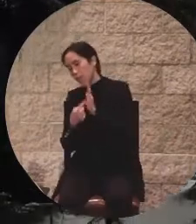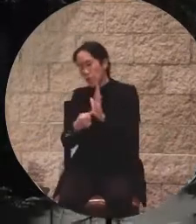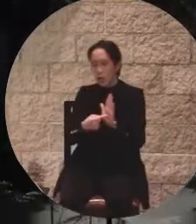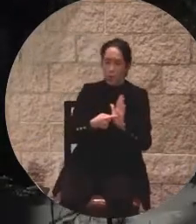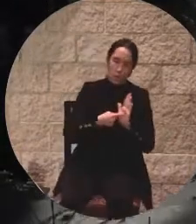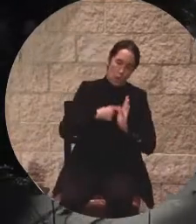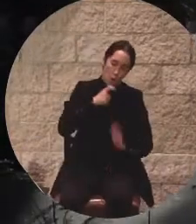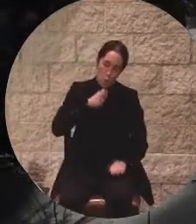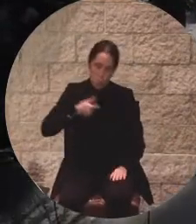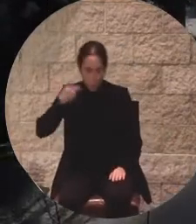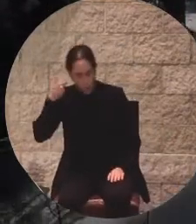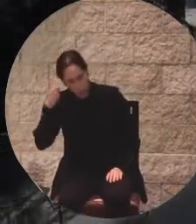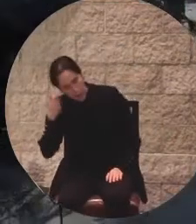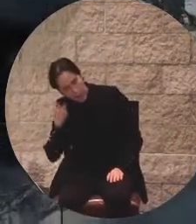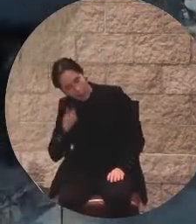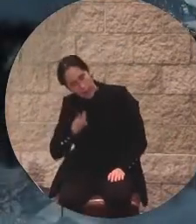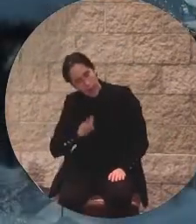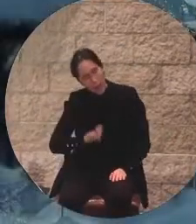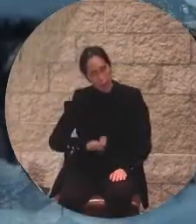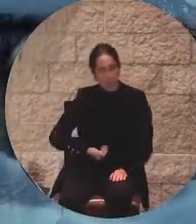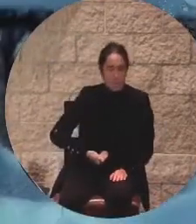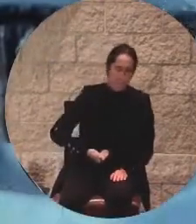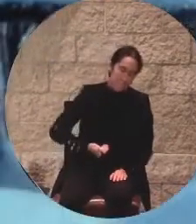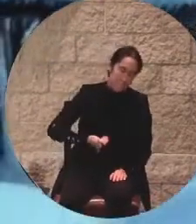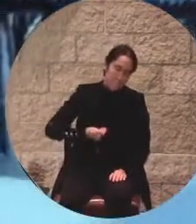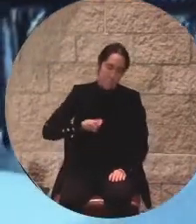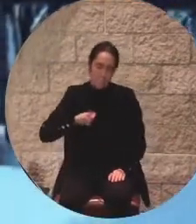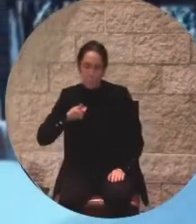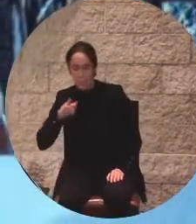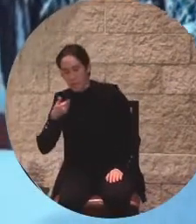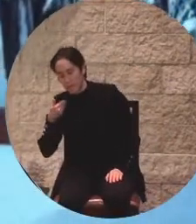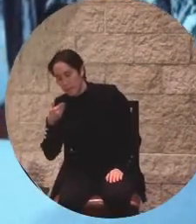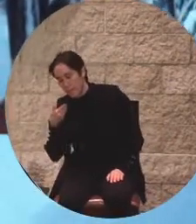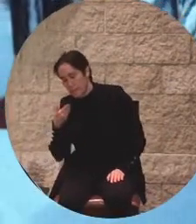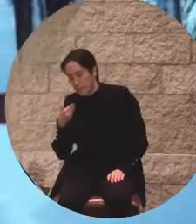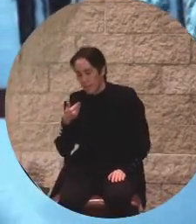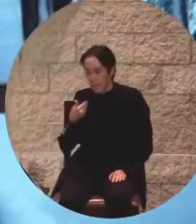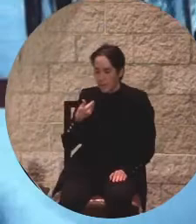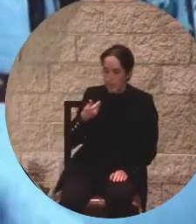show me who I am.